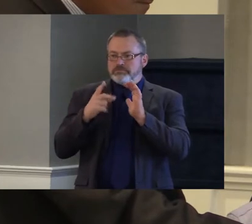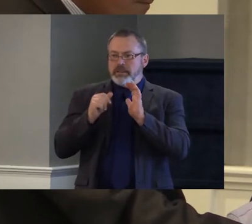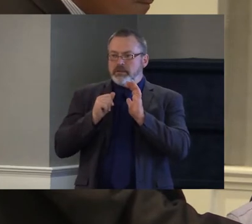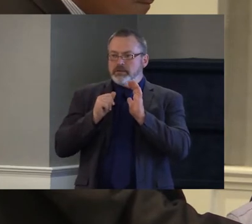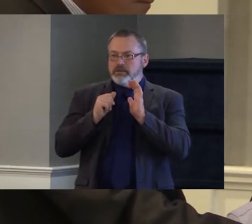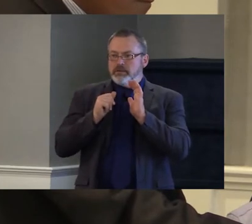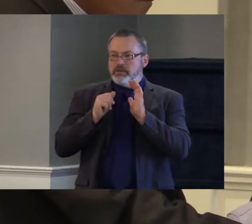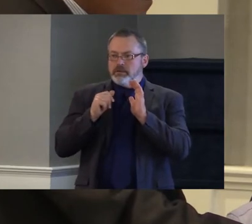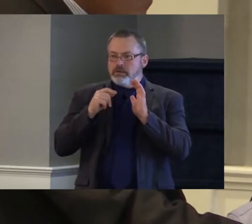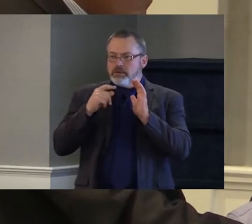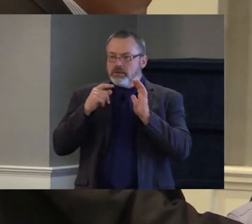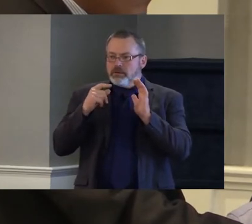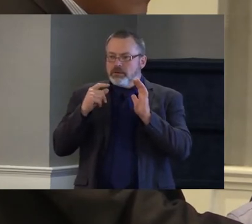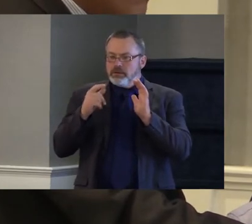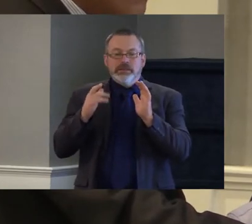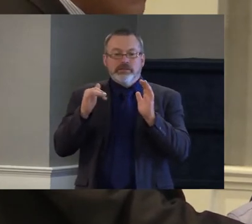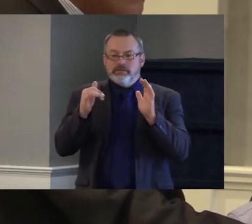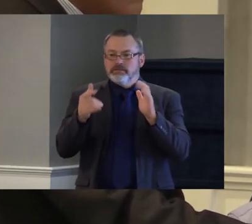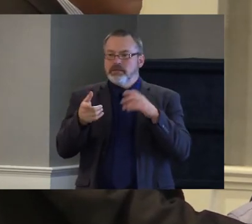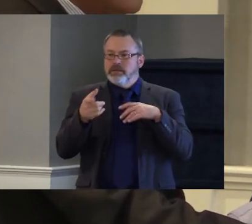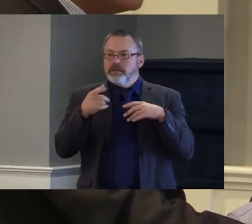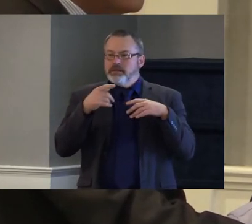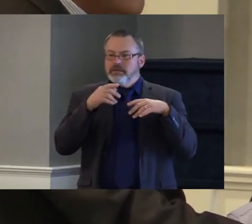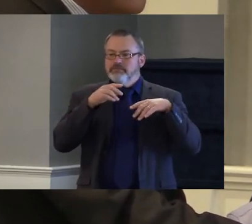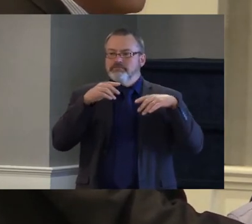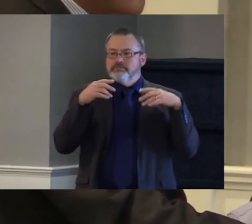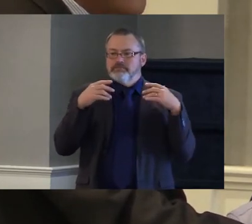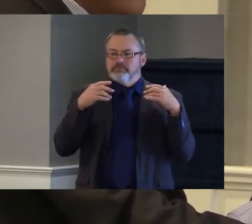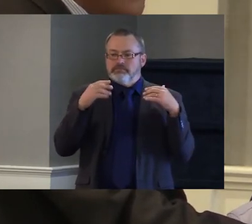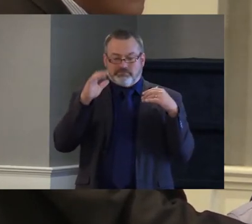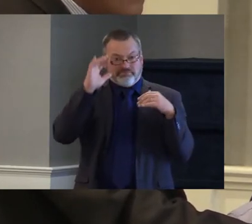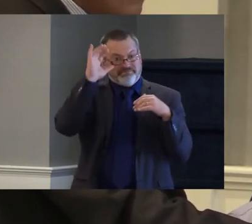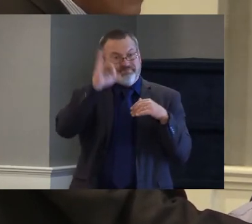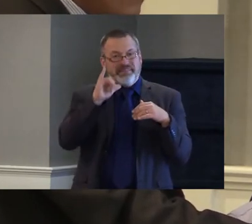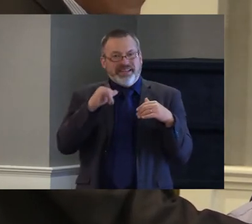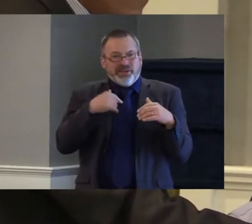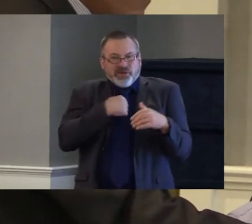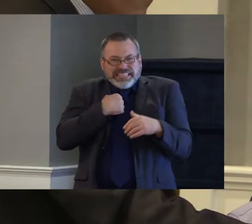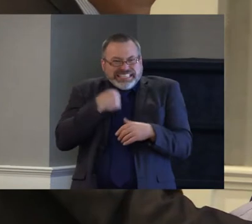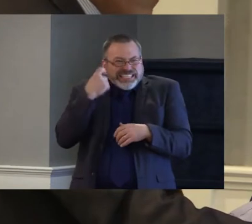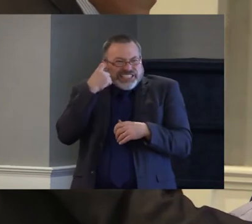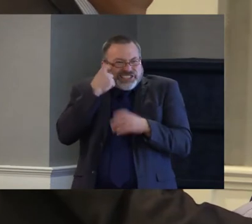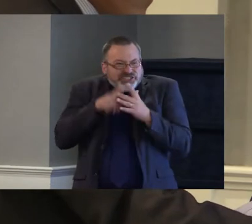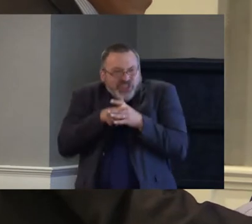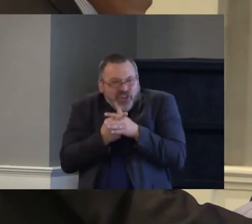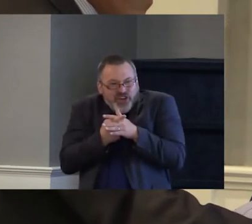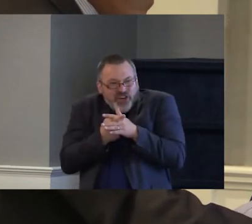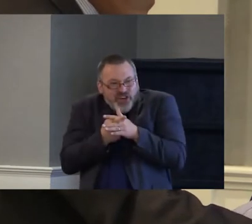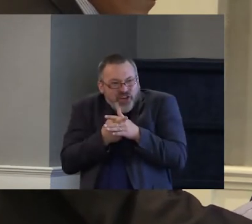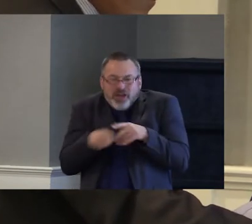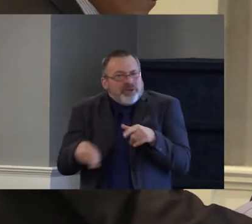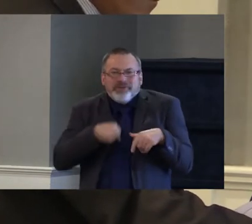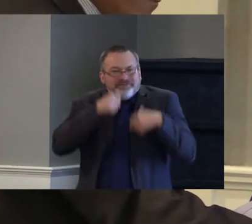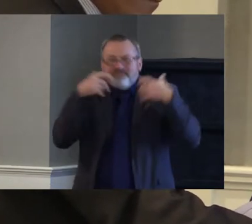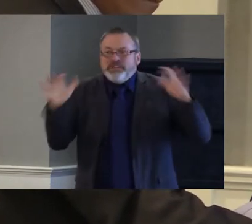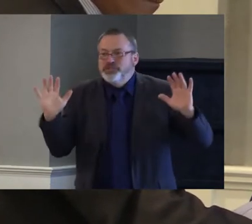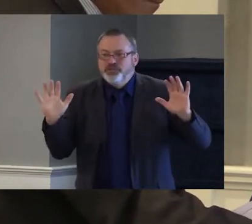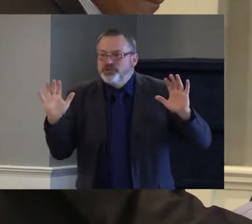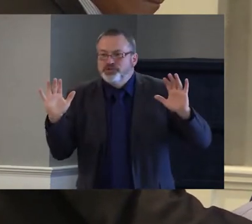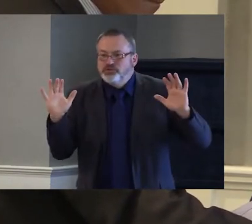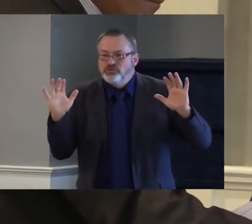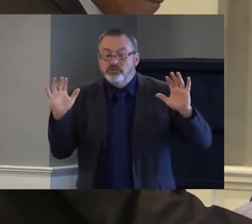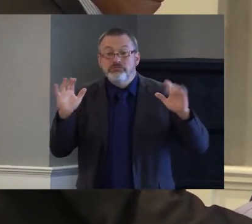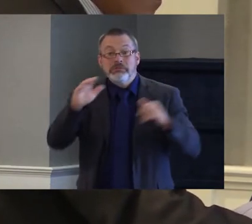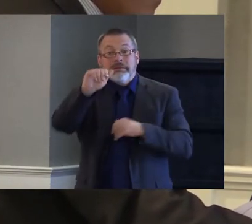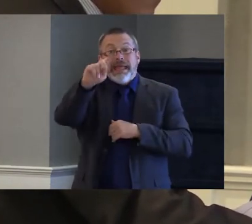central foundation on which solutions will be constructed. Indeed, the ADA was transformative, but it did not remove all